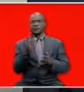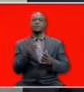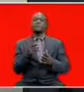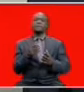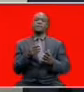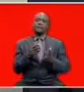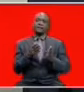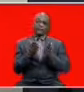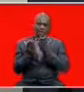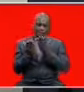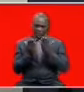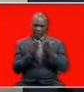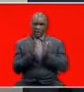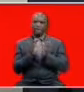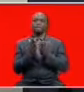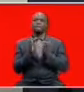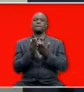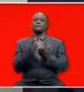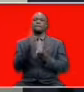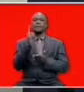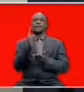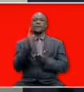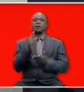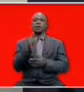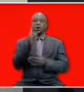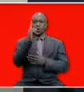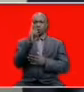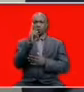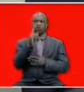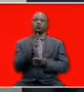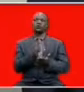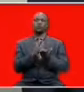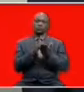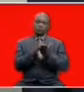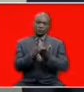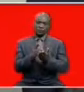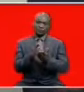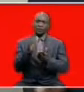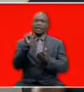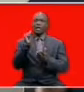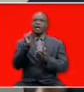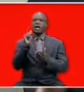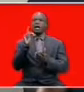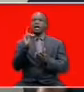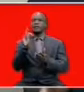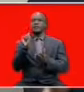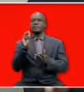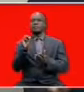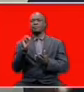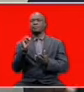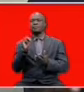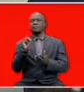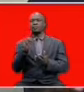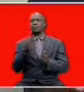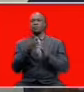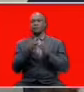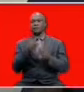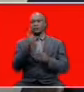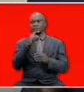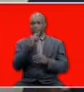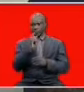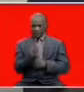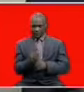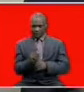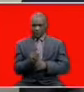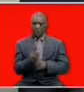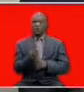Bible and see what God did to the man who was called Adam. The first man was created by God. Bible says God